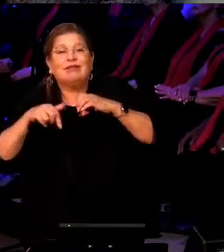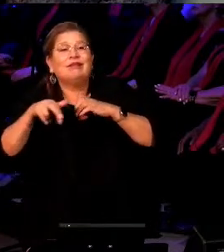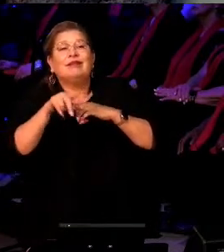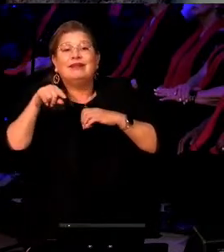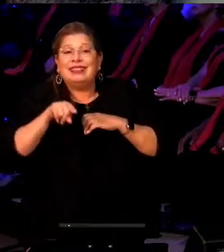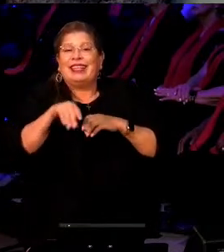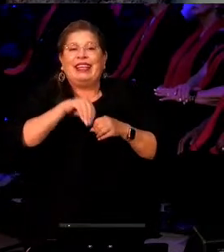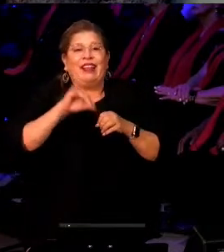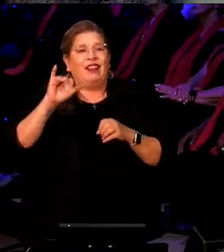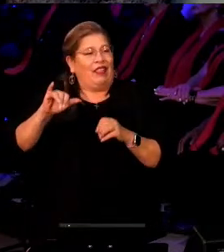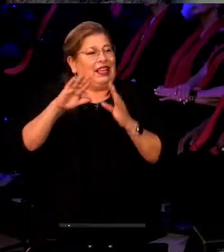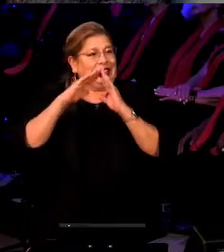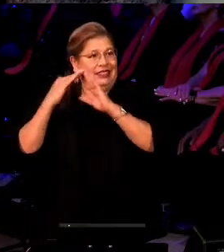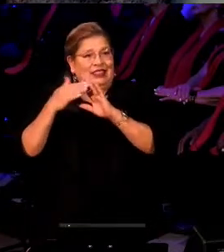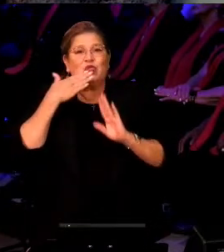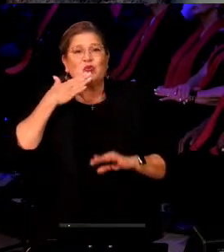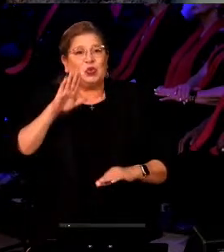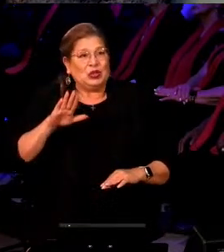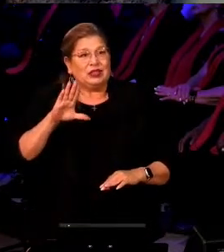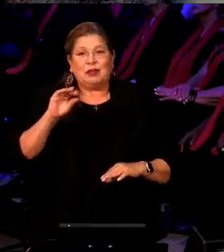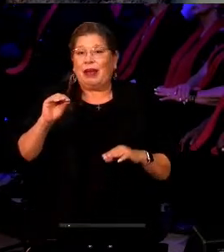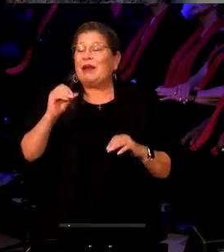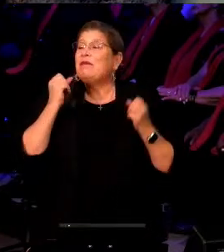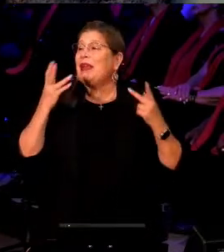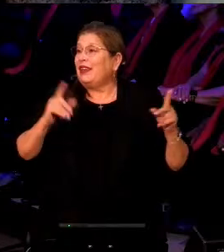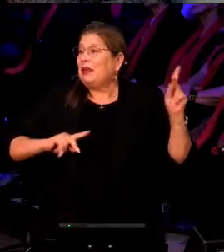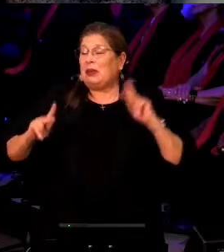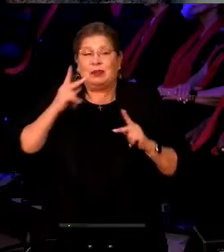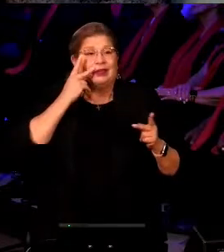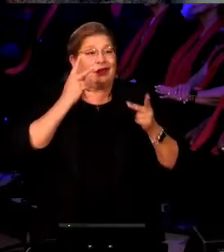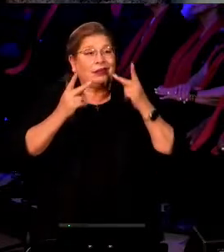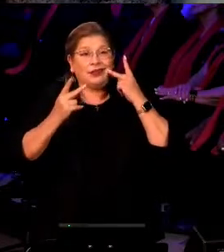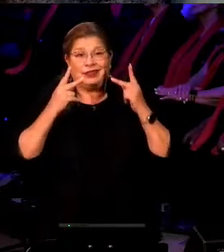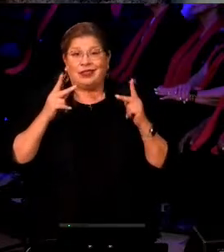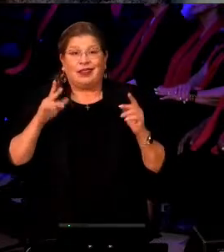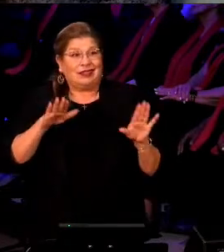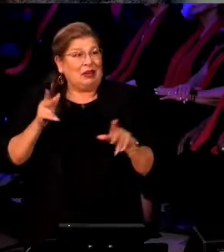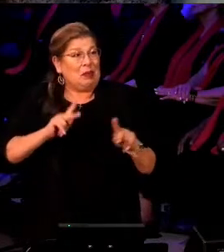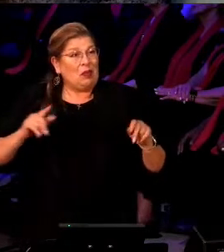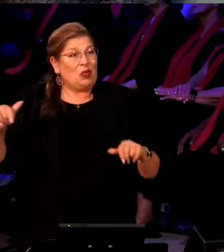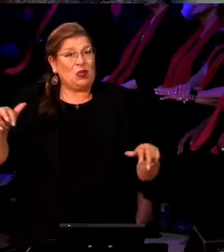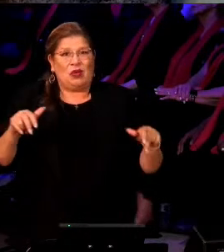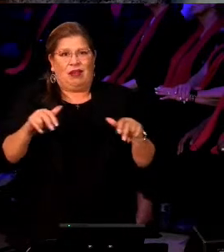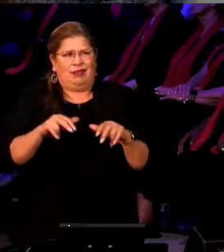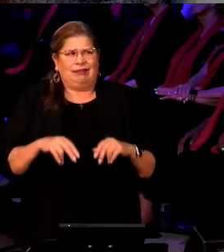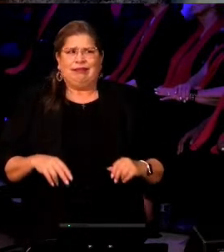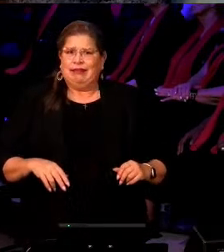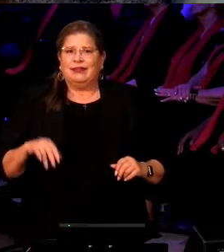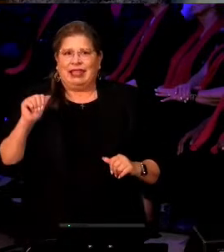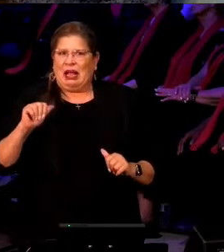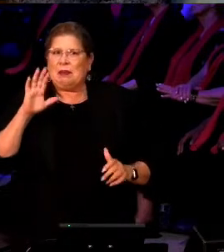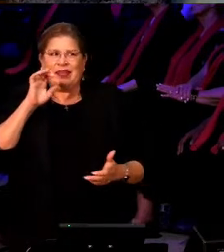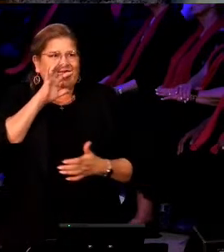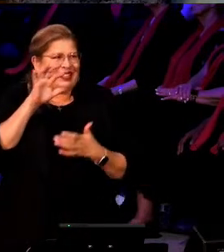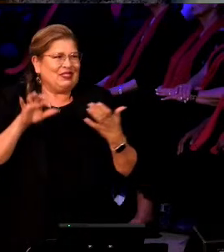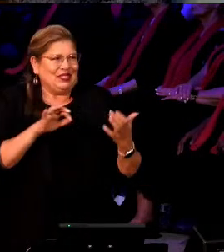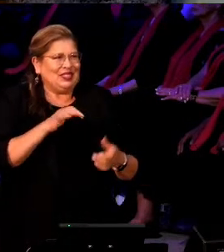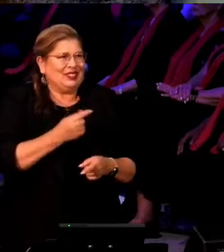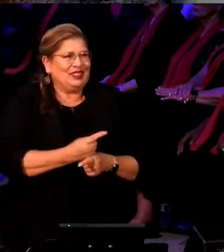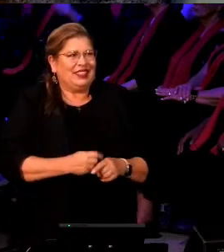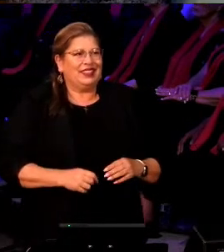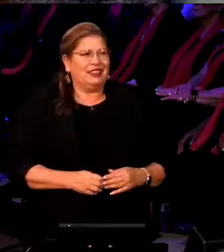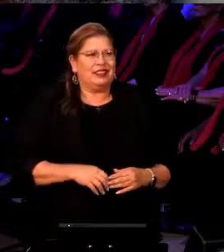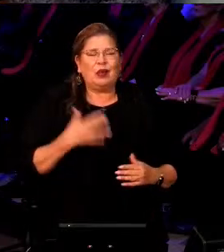city and appeared to many people. Now that could be confusing. I want you to